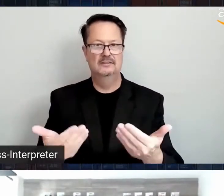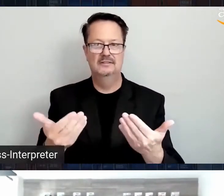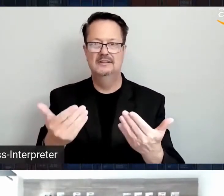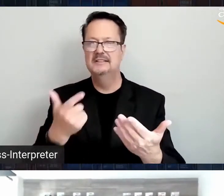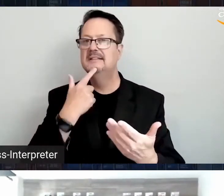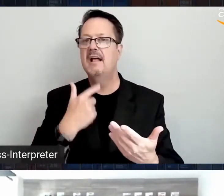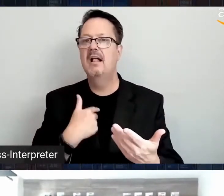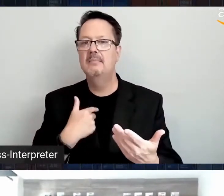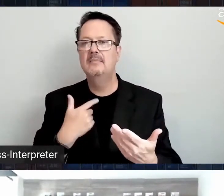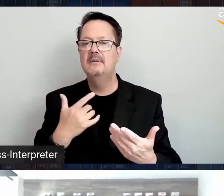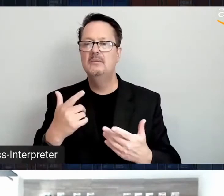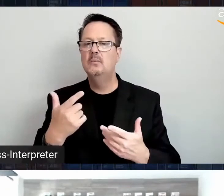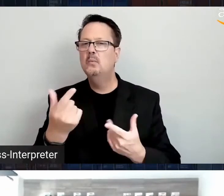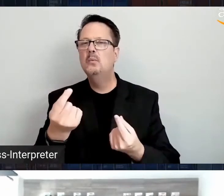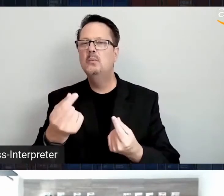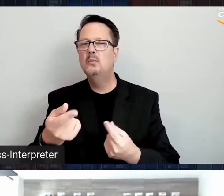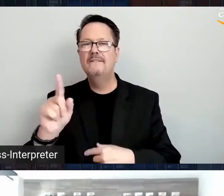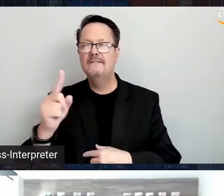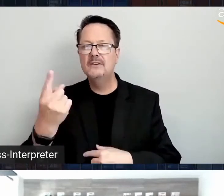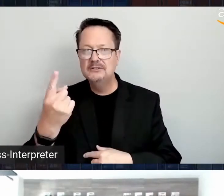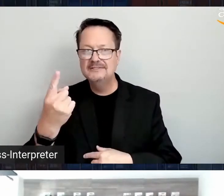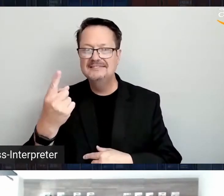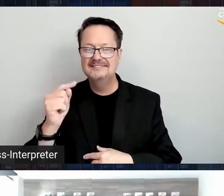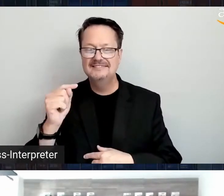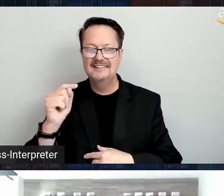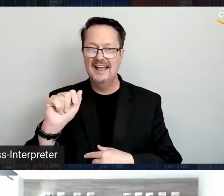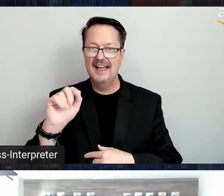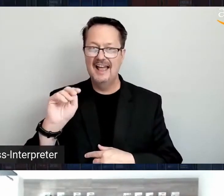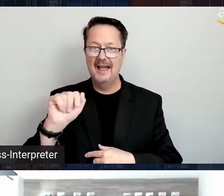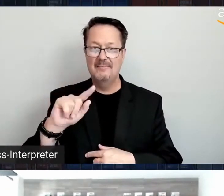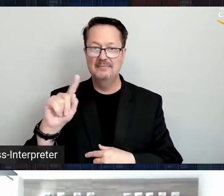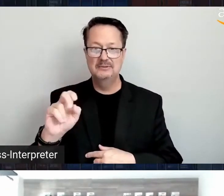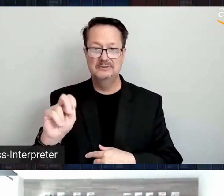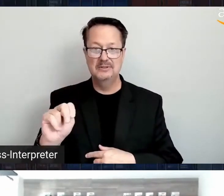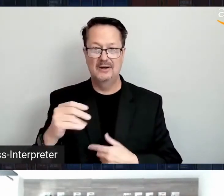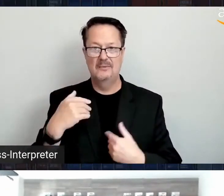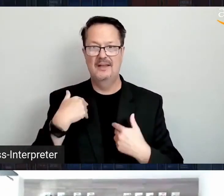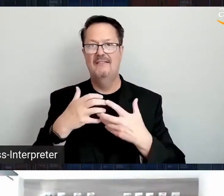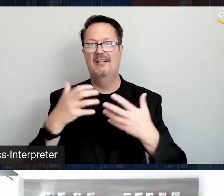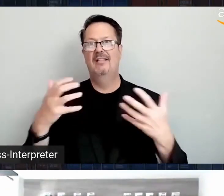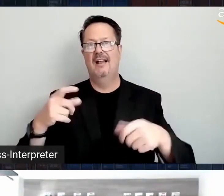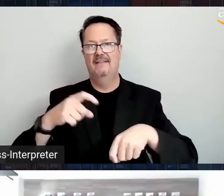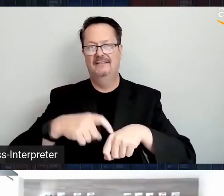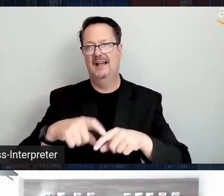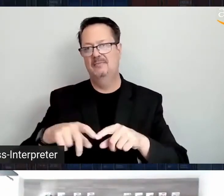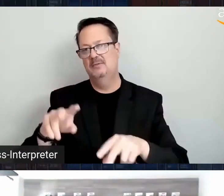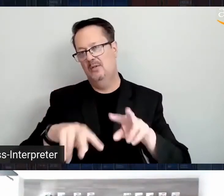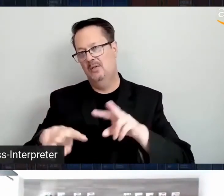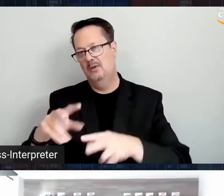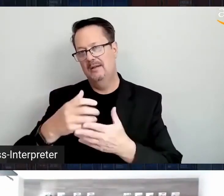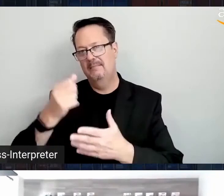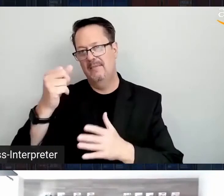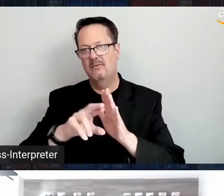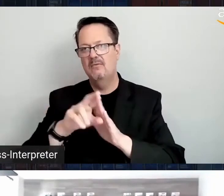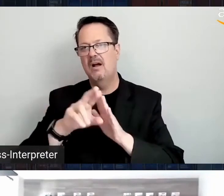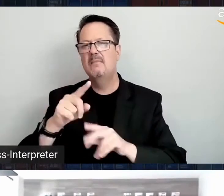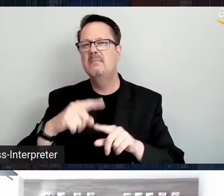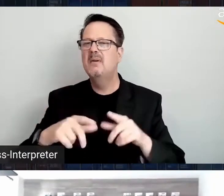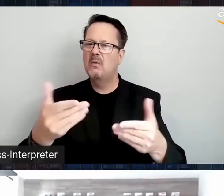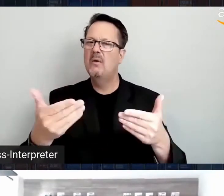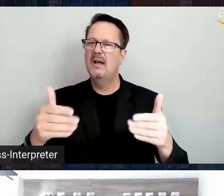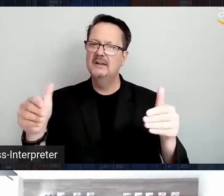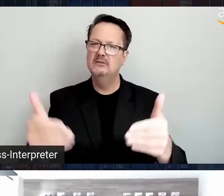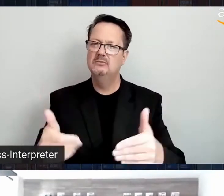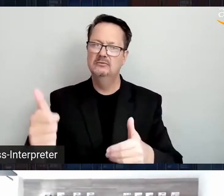me what you do first, and here at Amazon, like we have lots of time to look at this at Bottlerocket, and it's gonna be great. But just go ahead and introduce yourselves